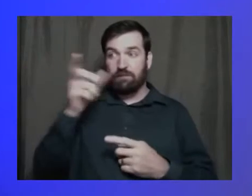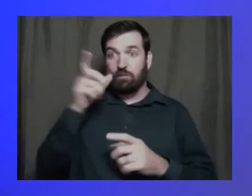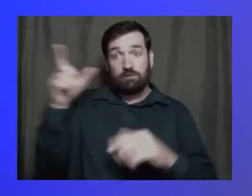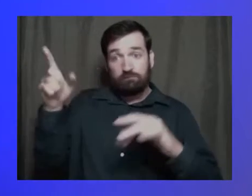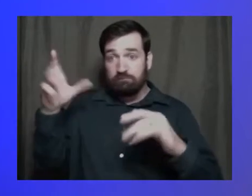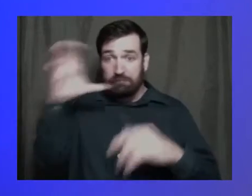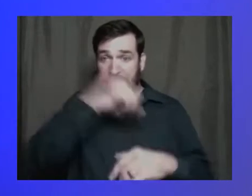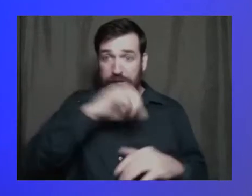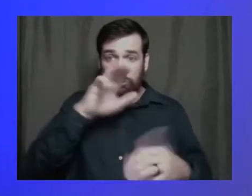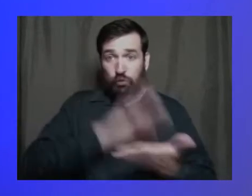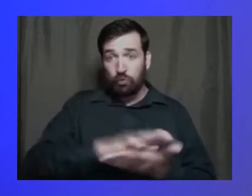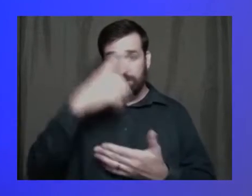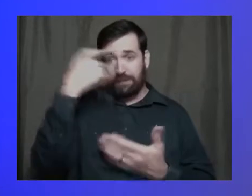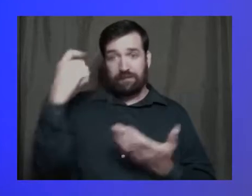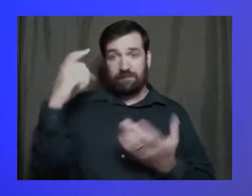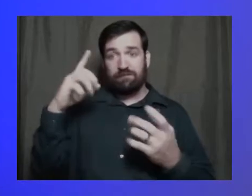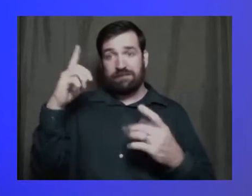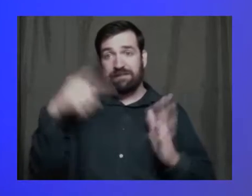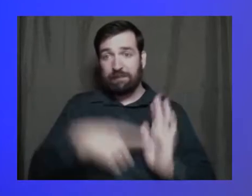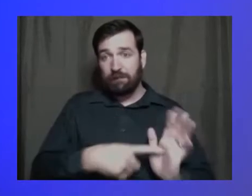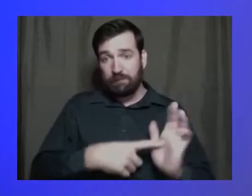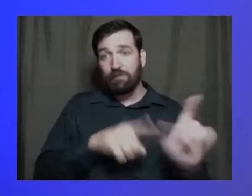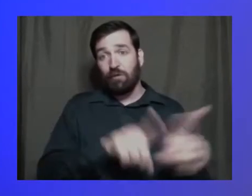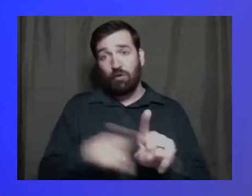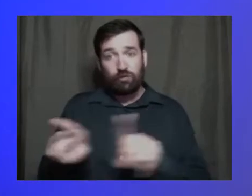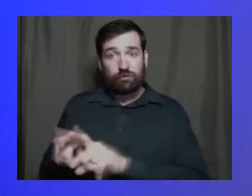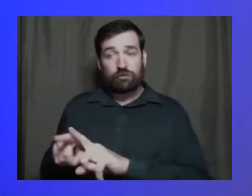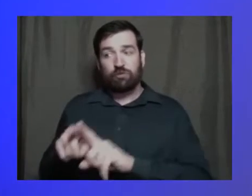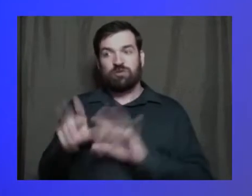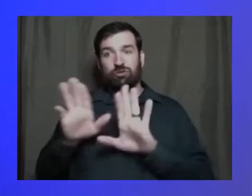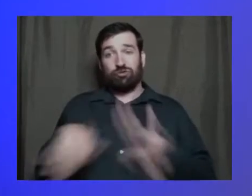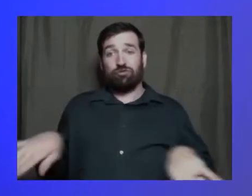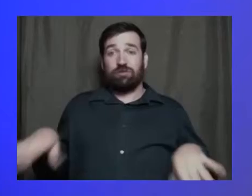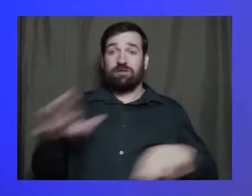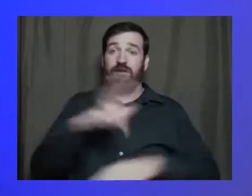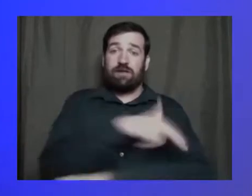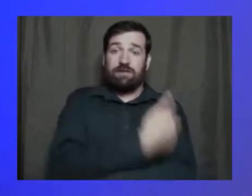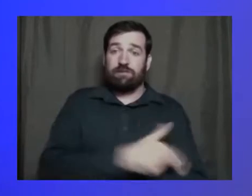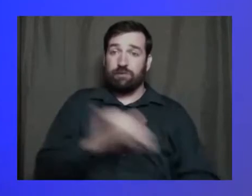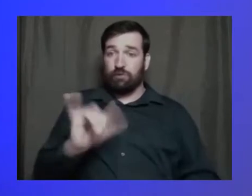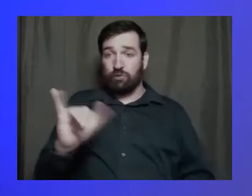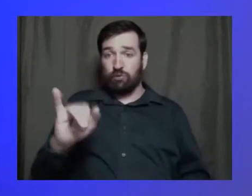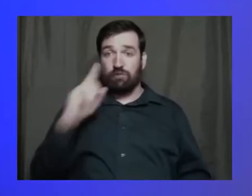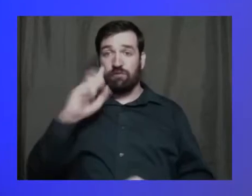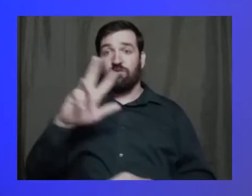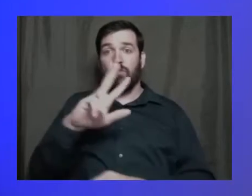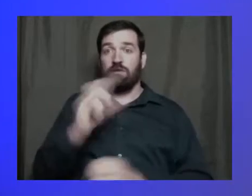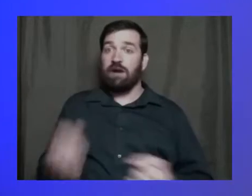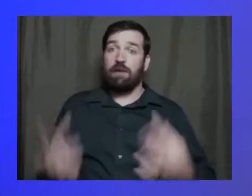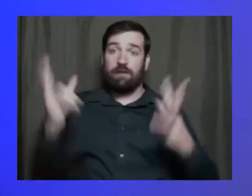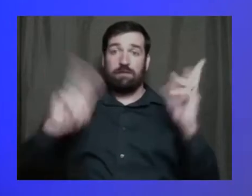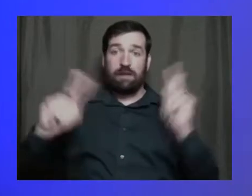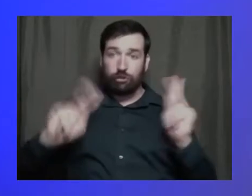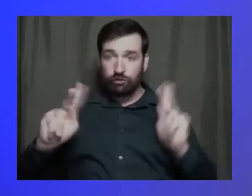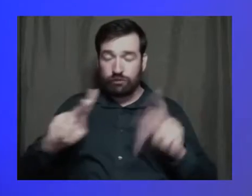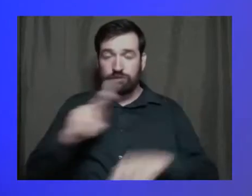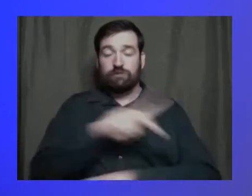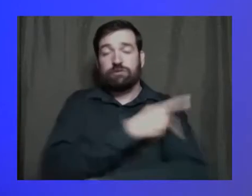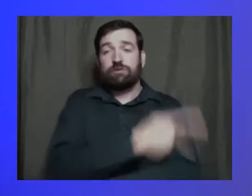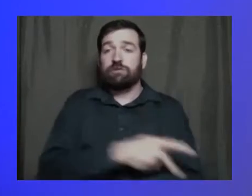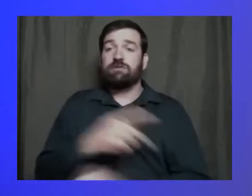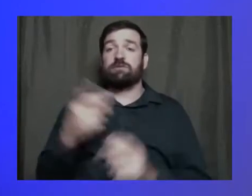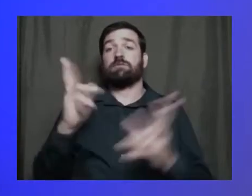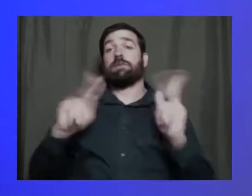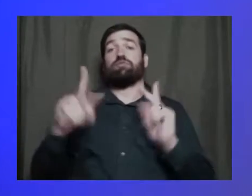symptoms, and also contributes to the burden on children's hospitals in terms of patient population and people who are requiring